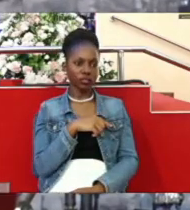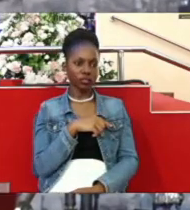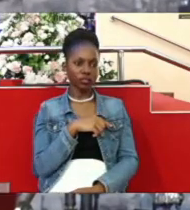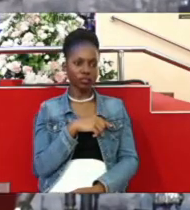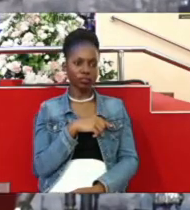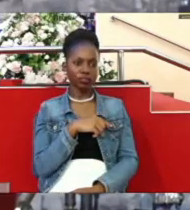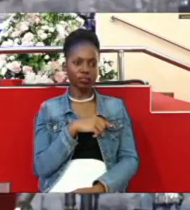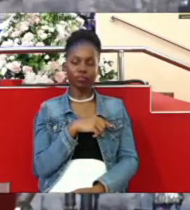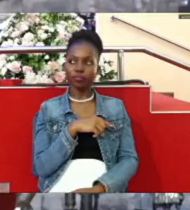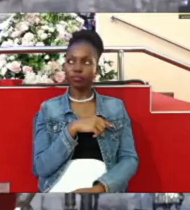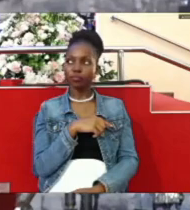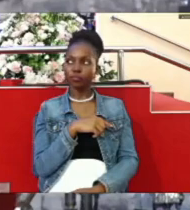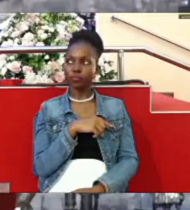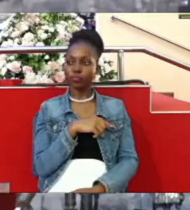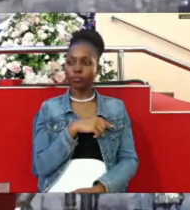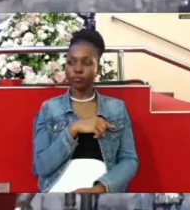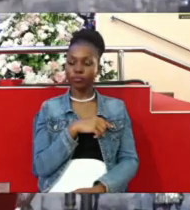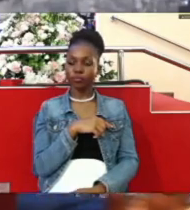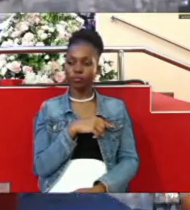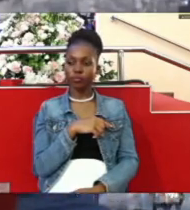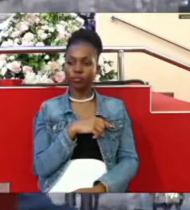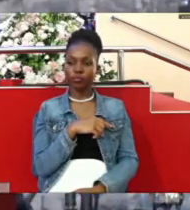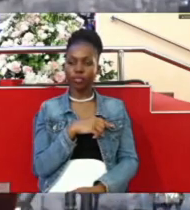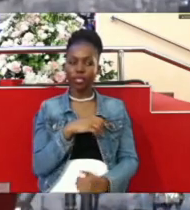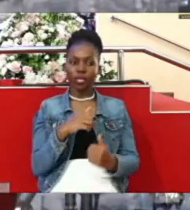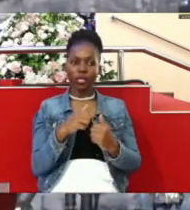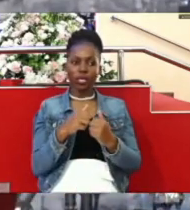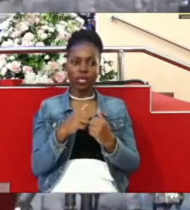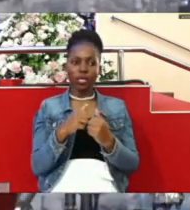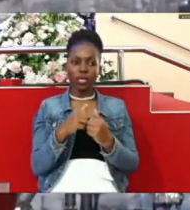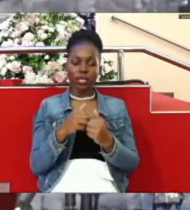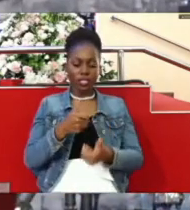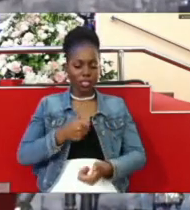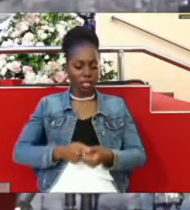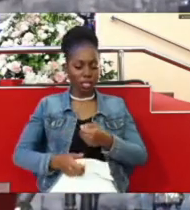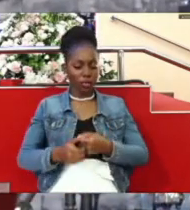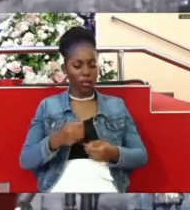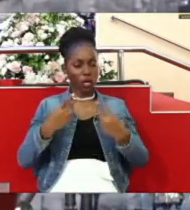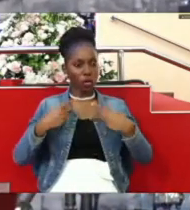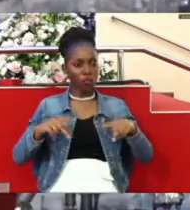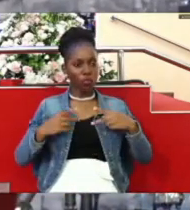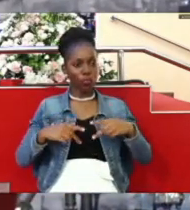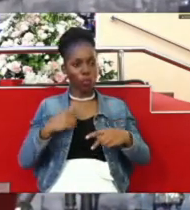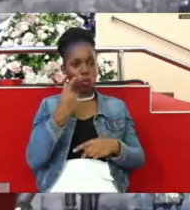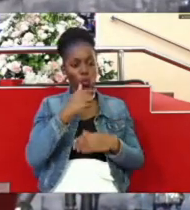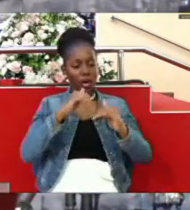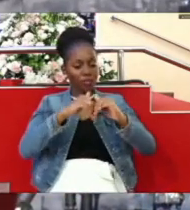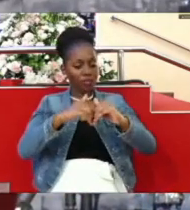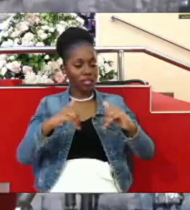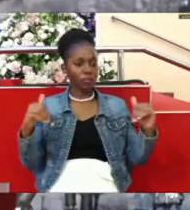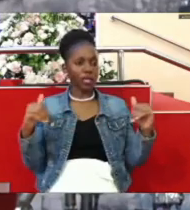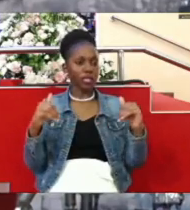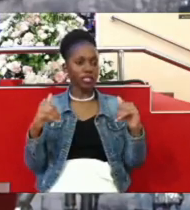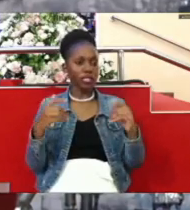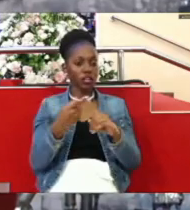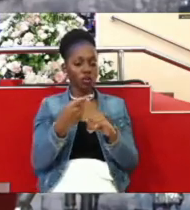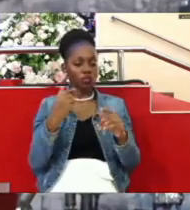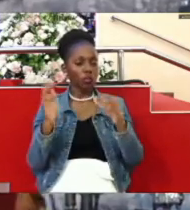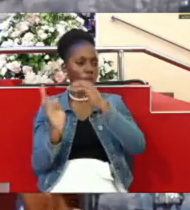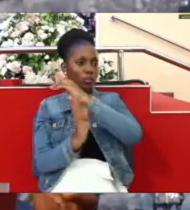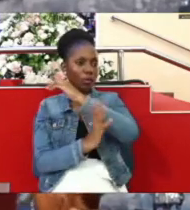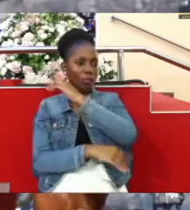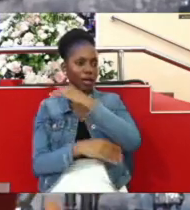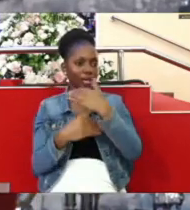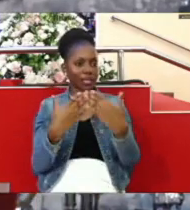It is the well of those that have separated themselves. And then you'll be be able to go to